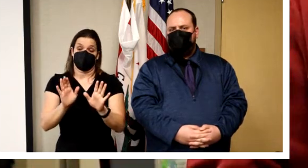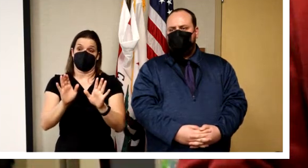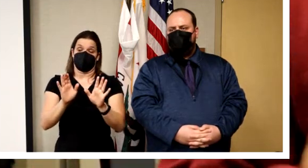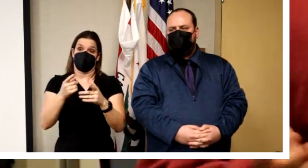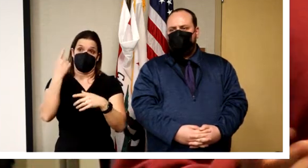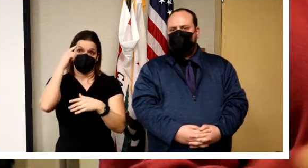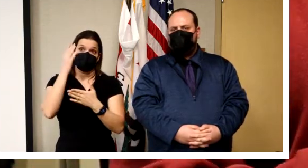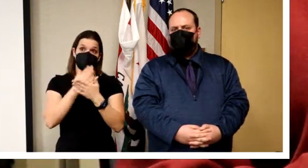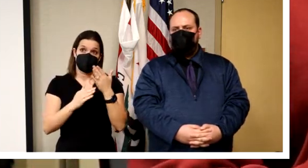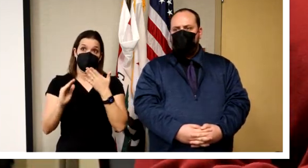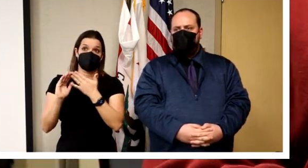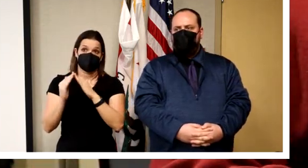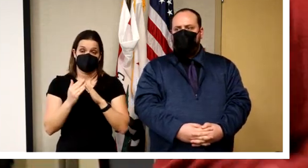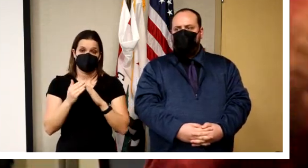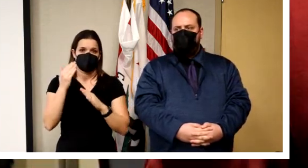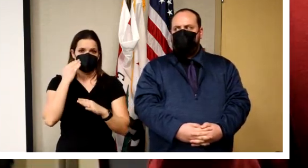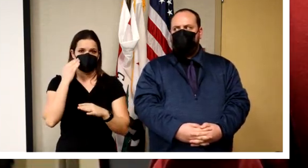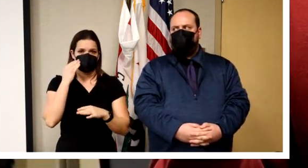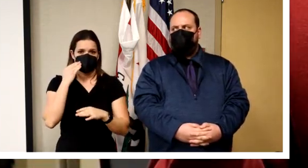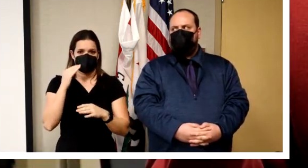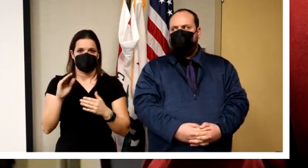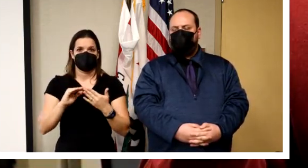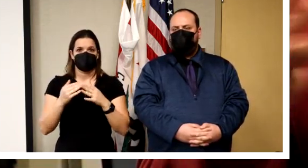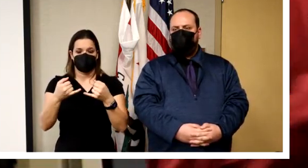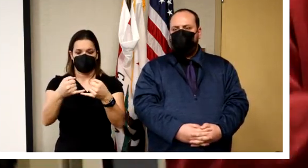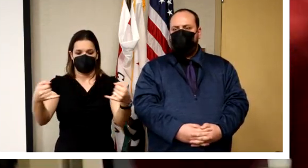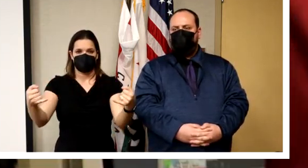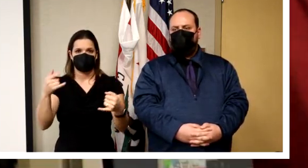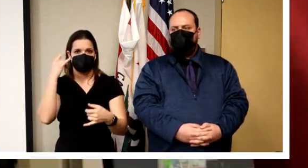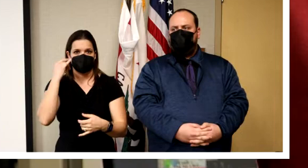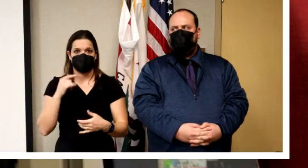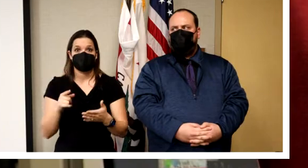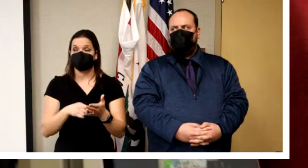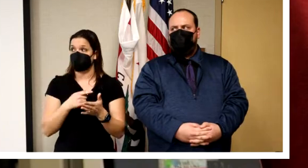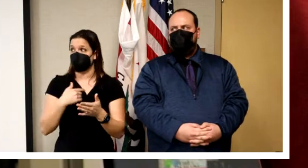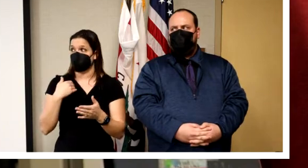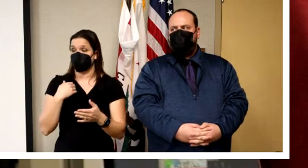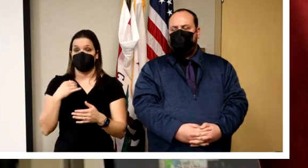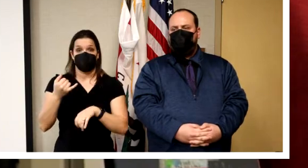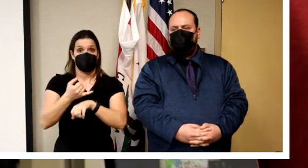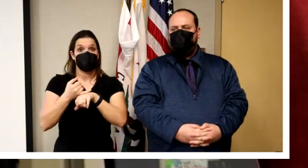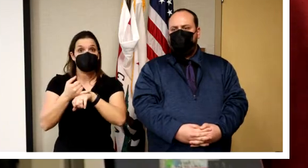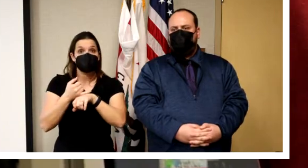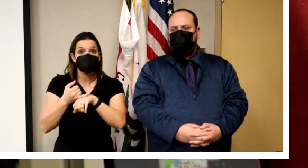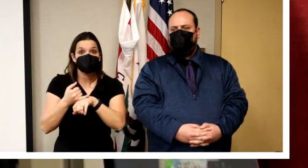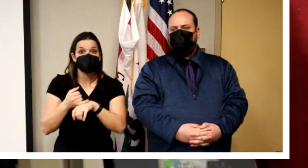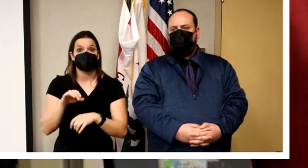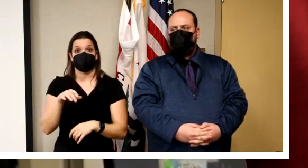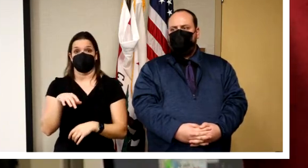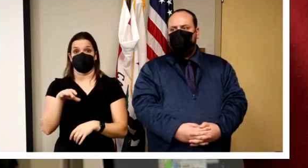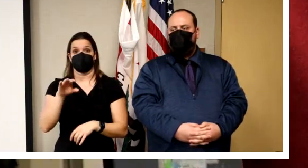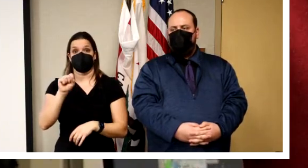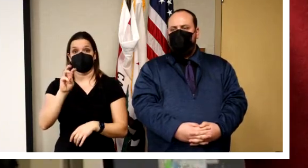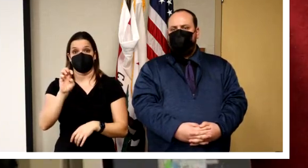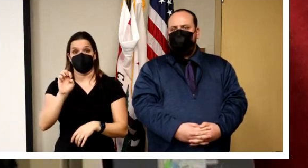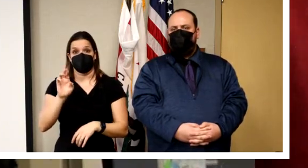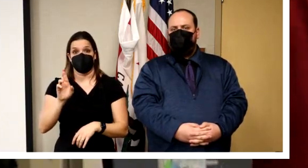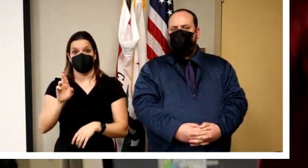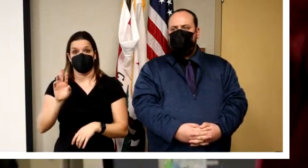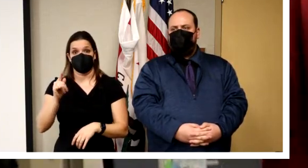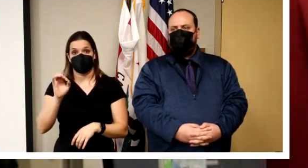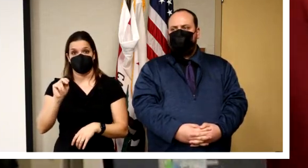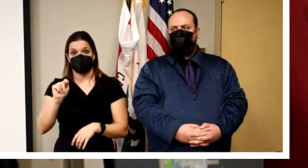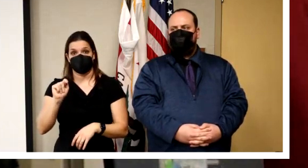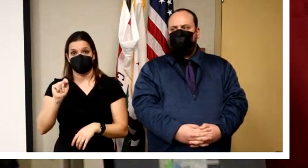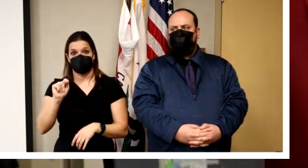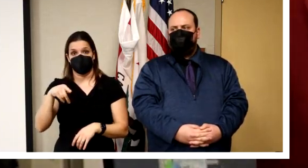some cities, for those of you who are familiar with city boundaries in California, sometimes you have islands of a sewer treatment plant or whatever else. And so you